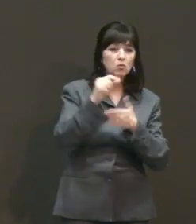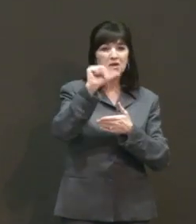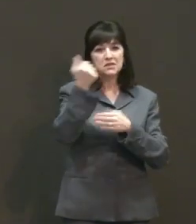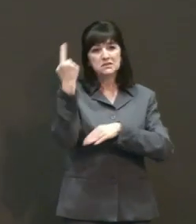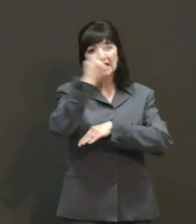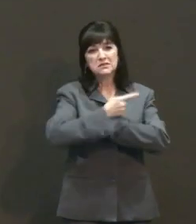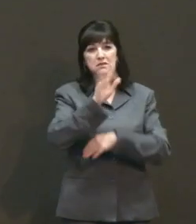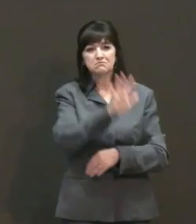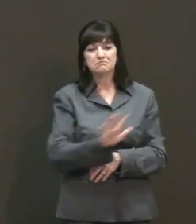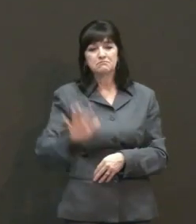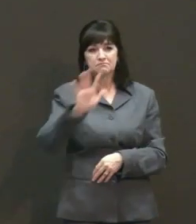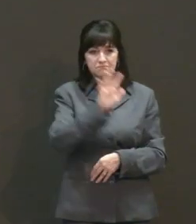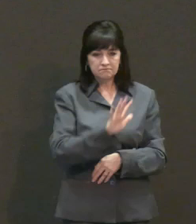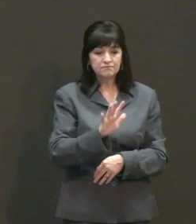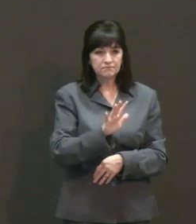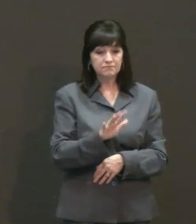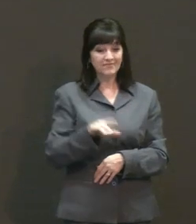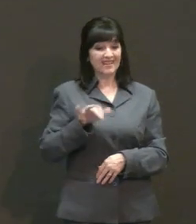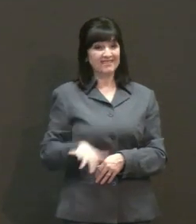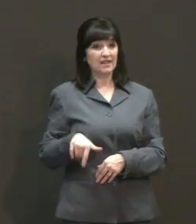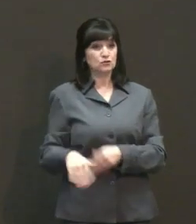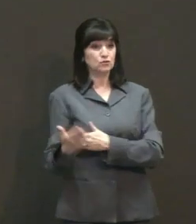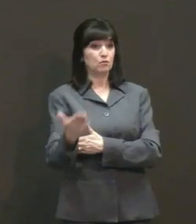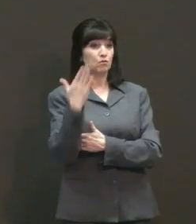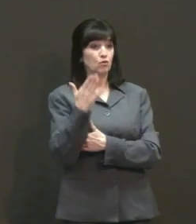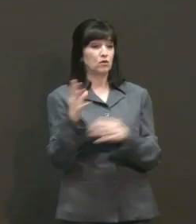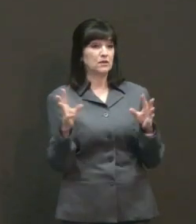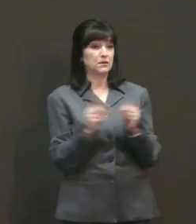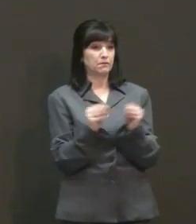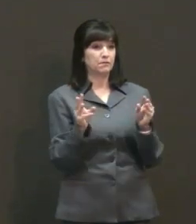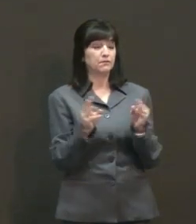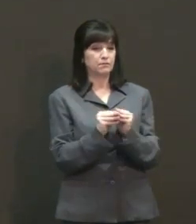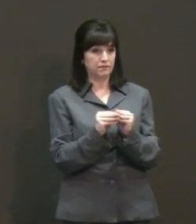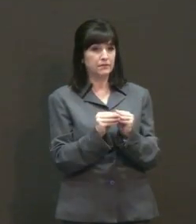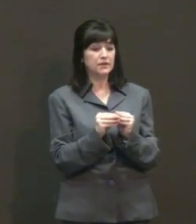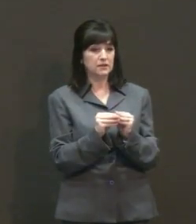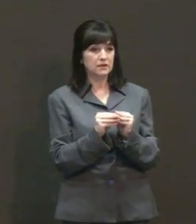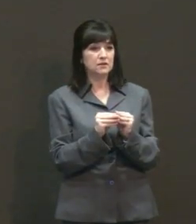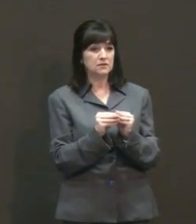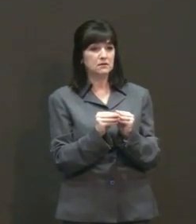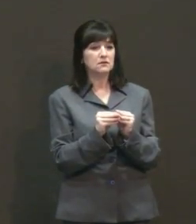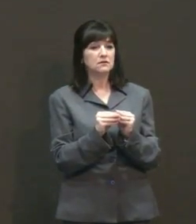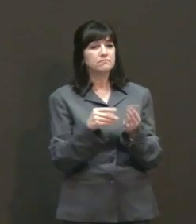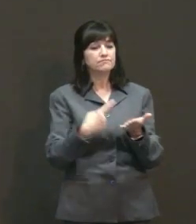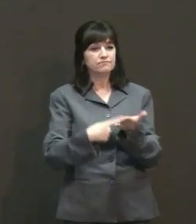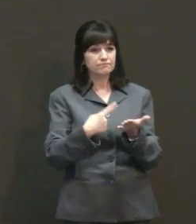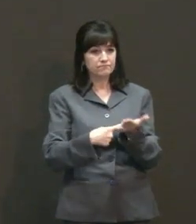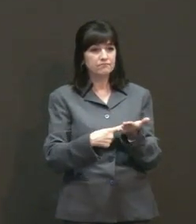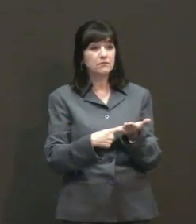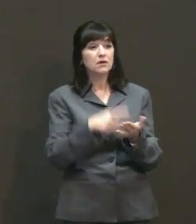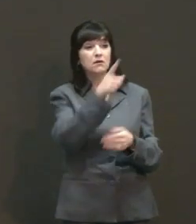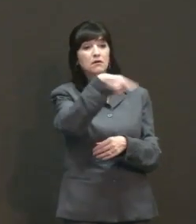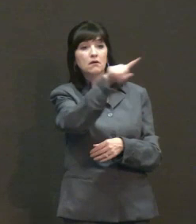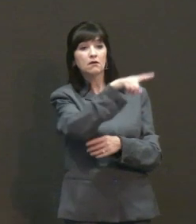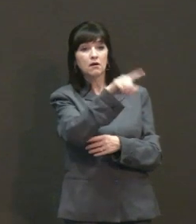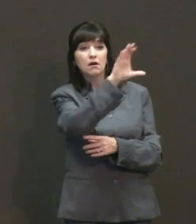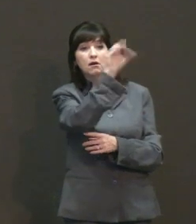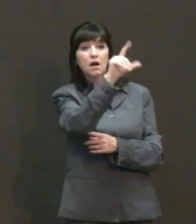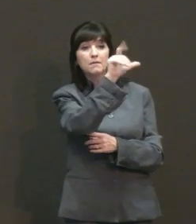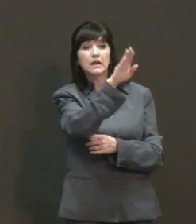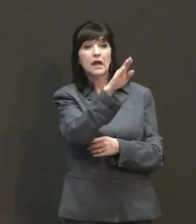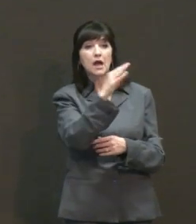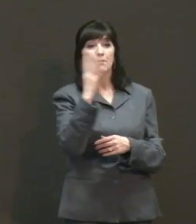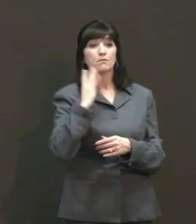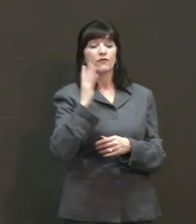morning was that the turnaround time for those test results was down to 3 to 5 days, which is a very